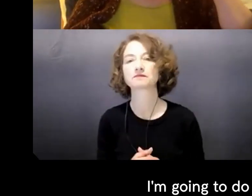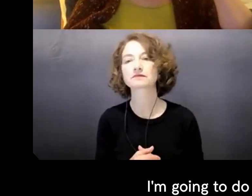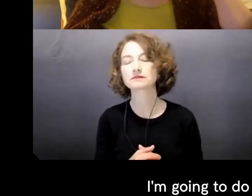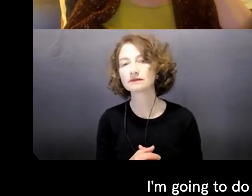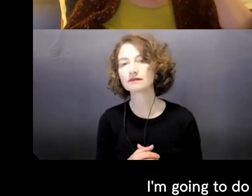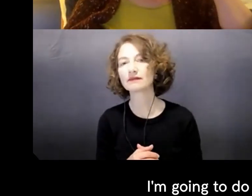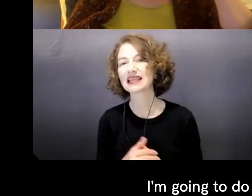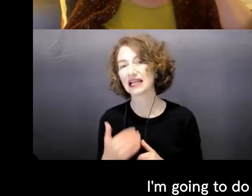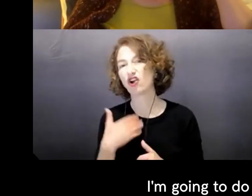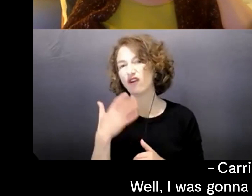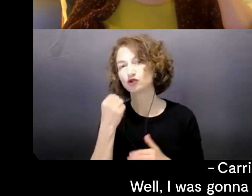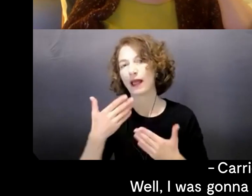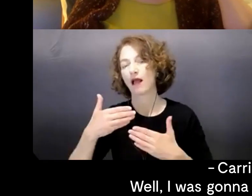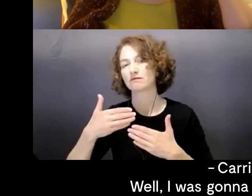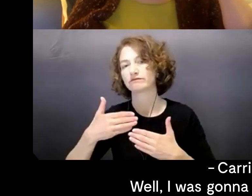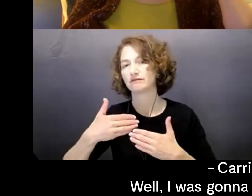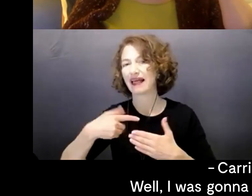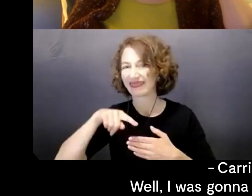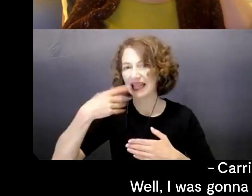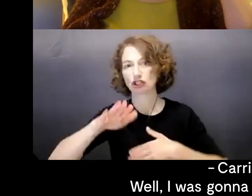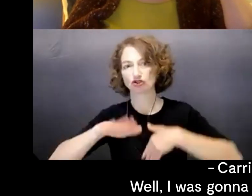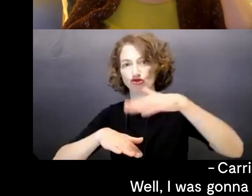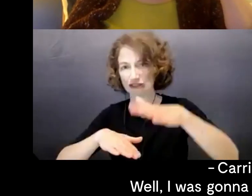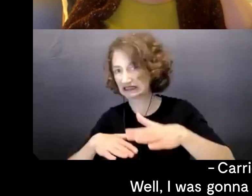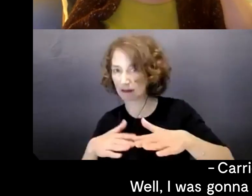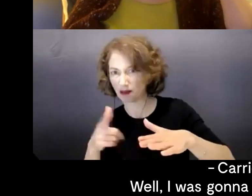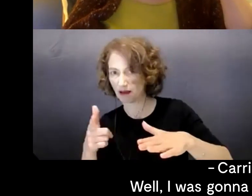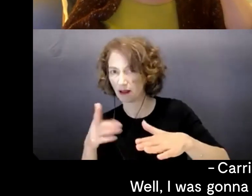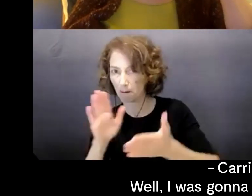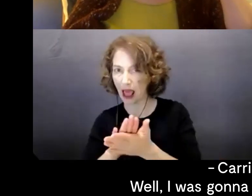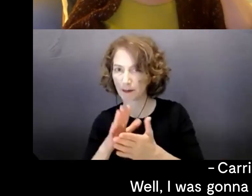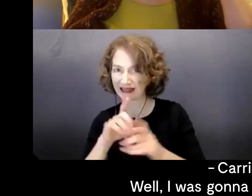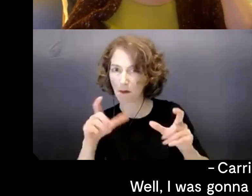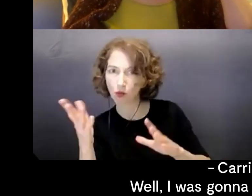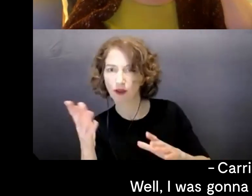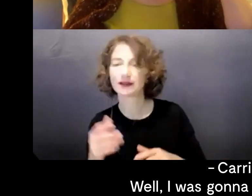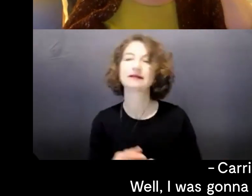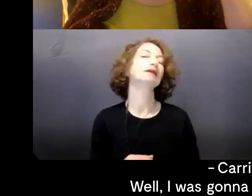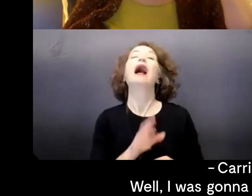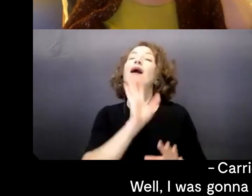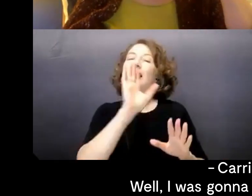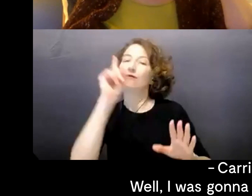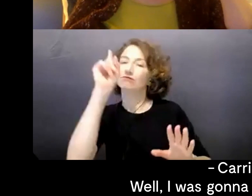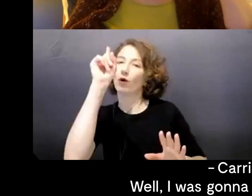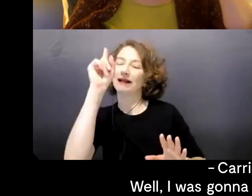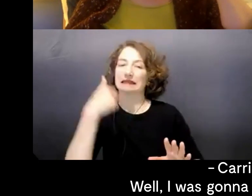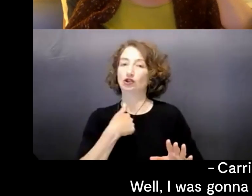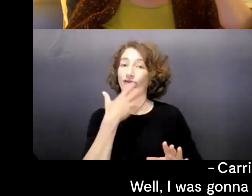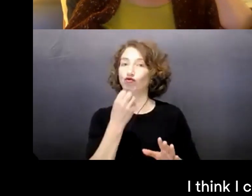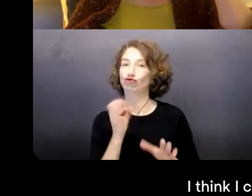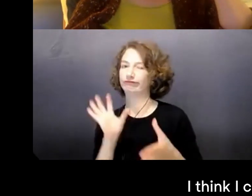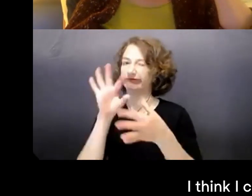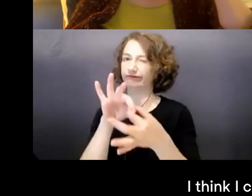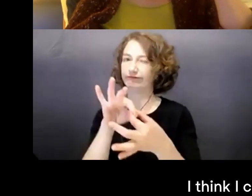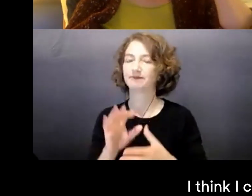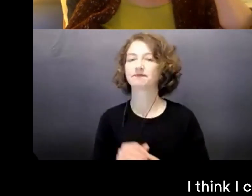but if you don't want to be moved on, Well, I was going to pick up the ball there, because the idea of mess, I